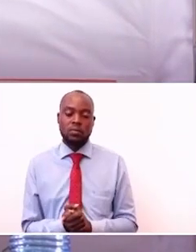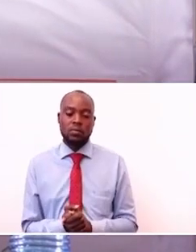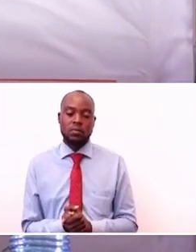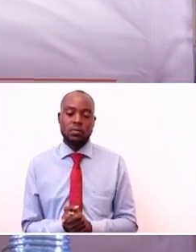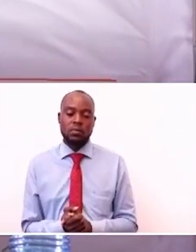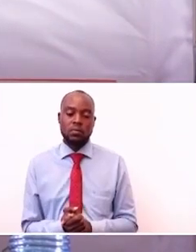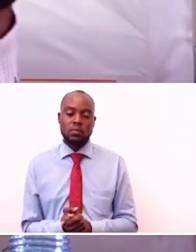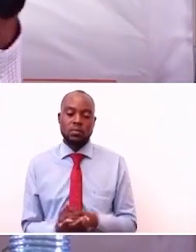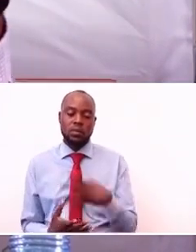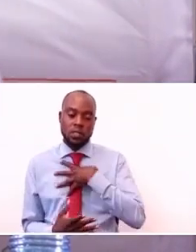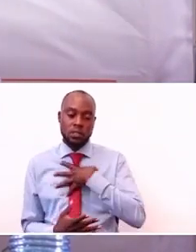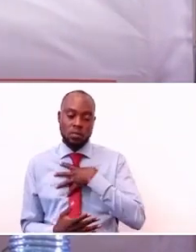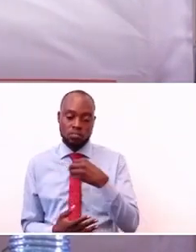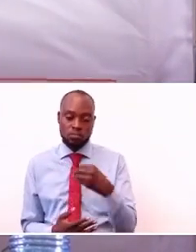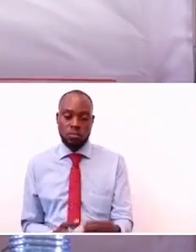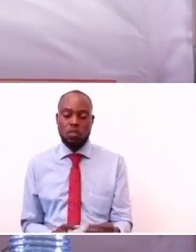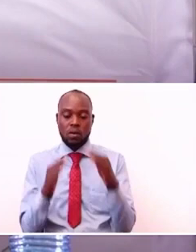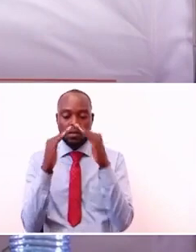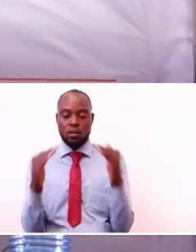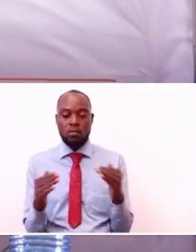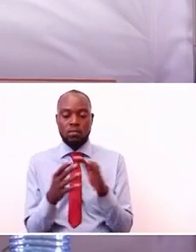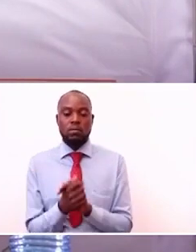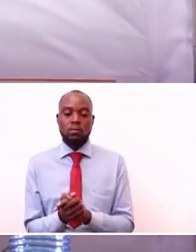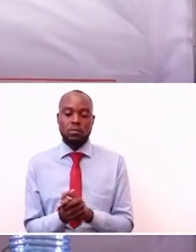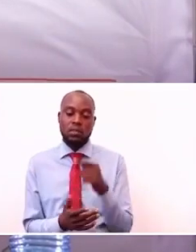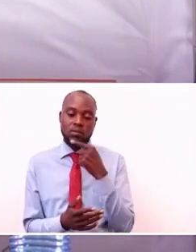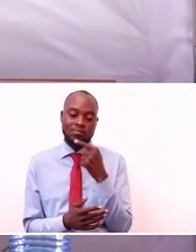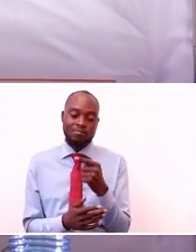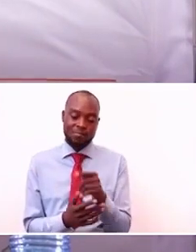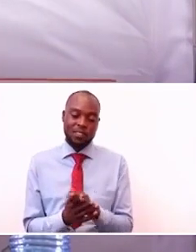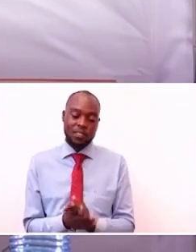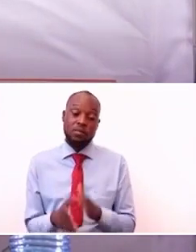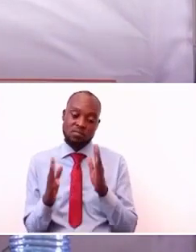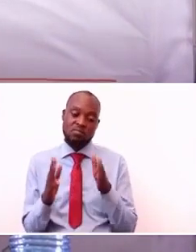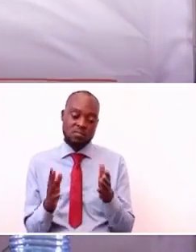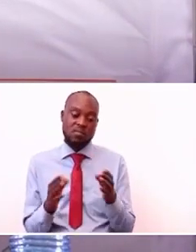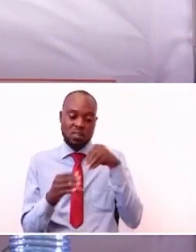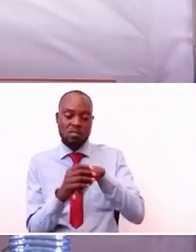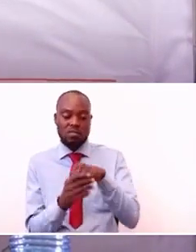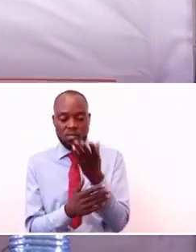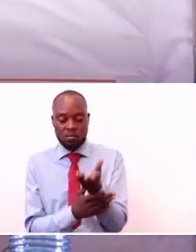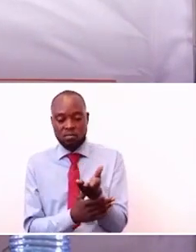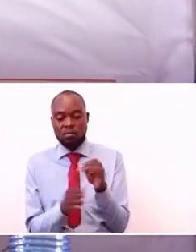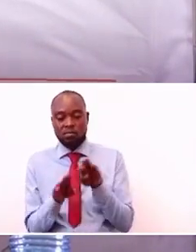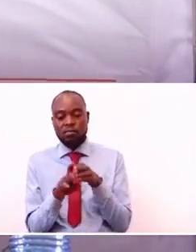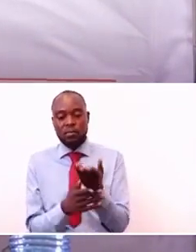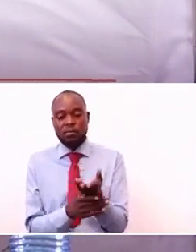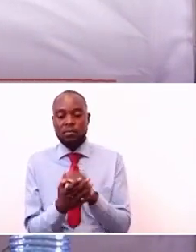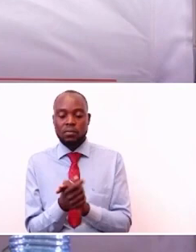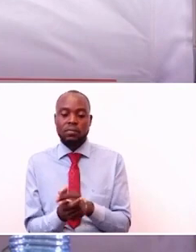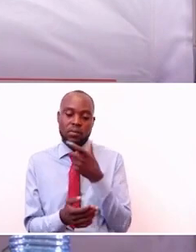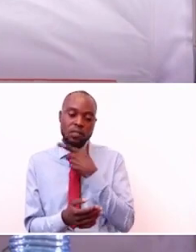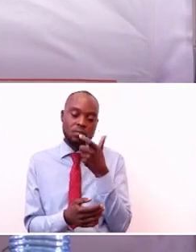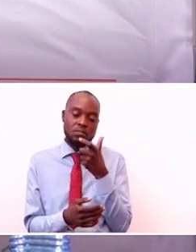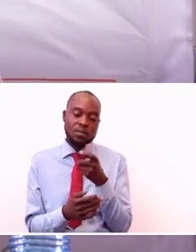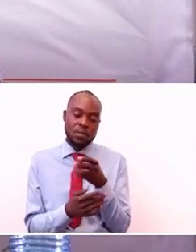House. Let's talk about serious policy interventions like that. On the issue of